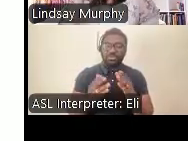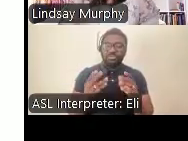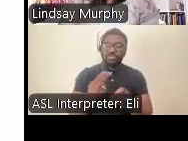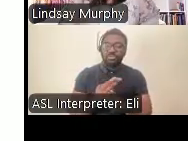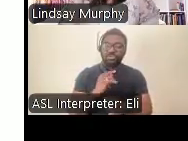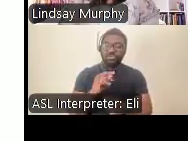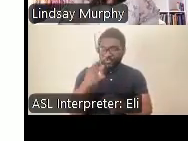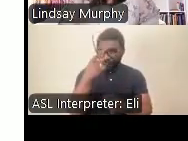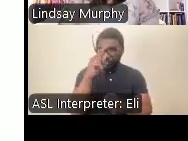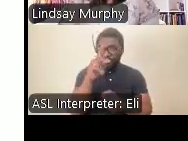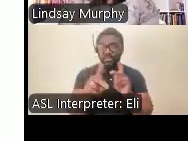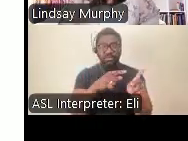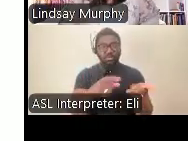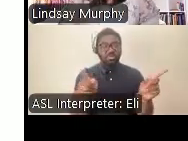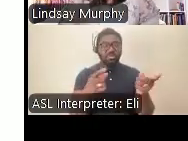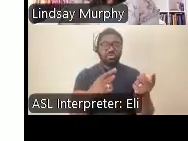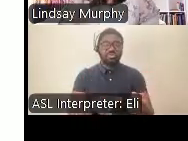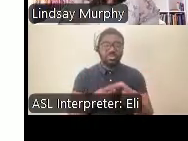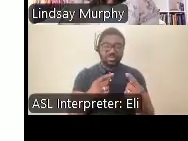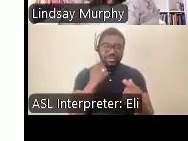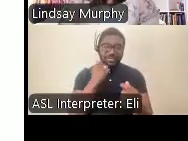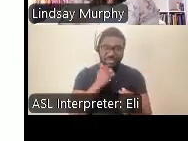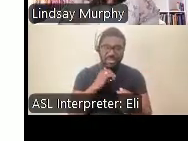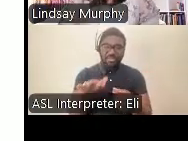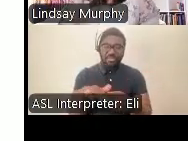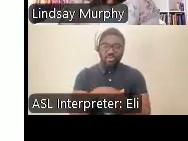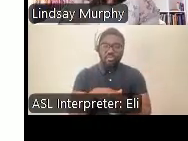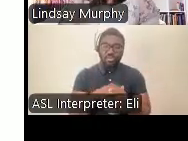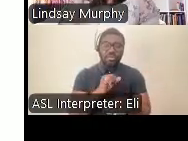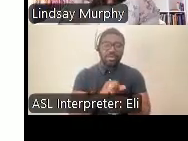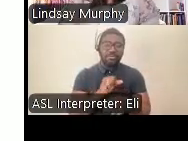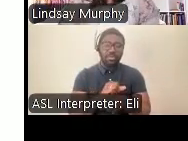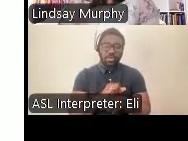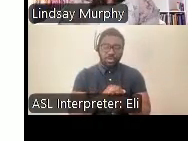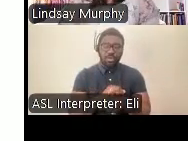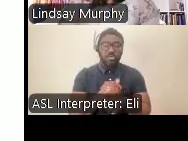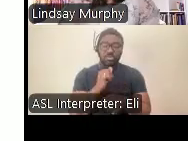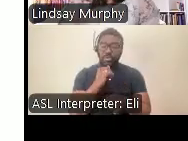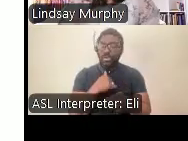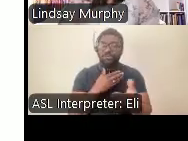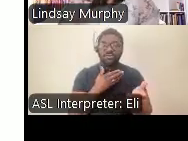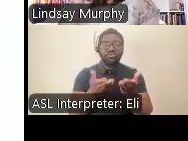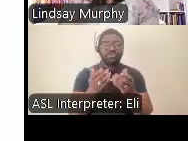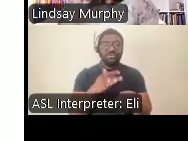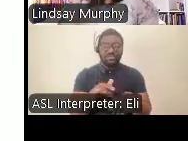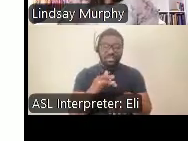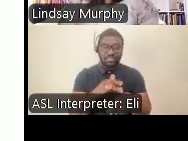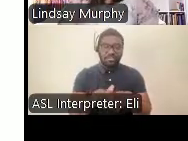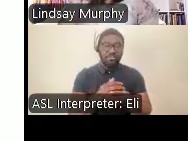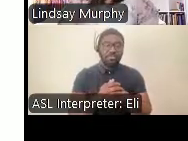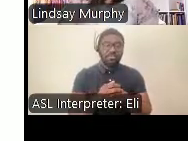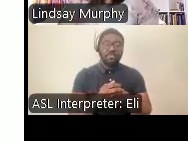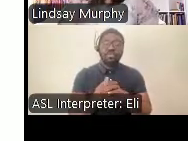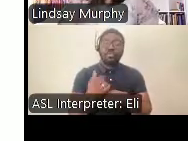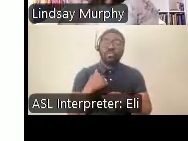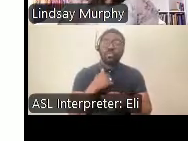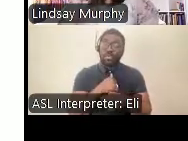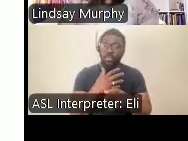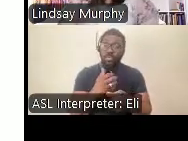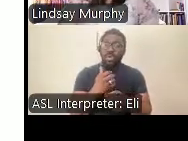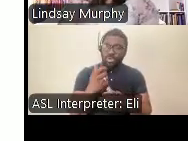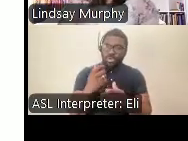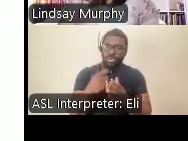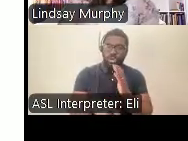those who might be struggling day to day in their own local employers who don't have these services available. we are looking to make this a low cost of